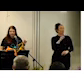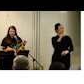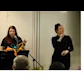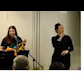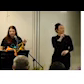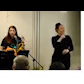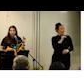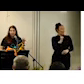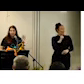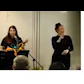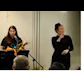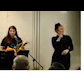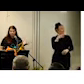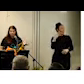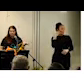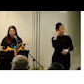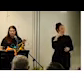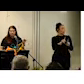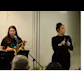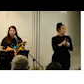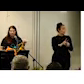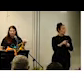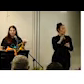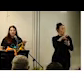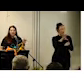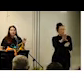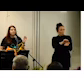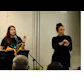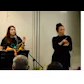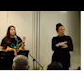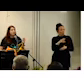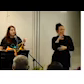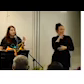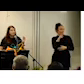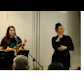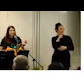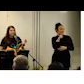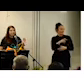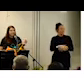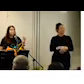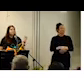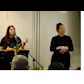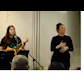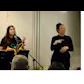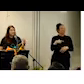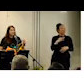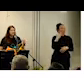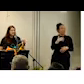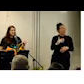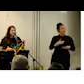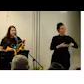weeks of life. And so we can actually record these vocalizations because they're a way for the babies to get